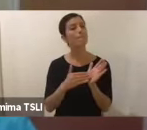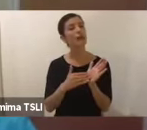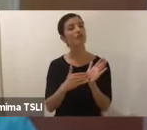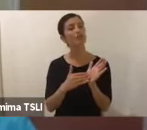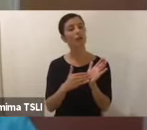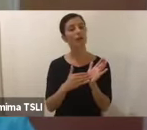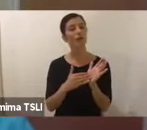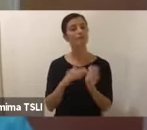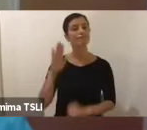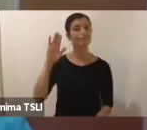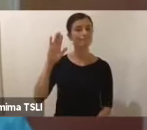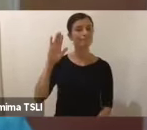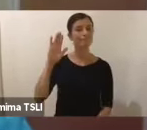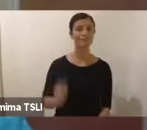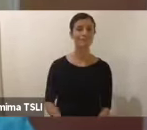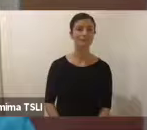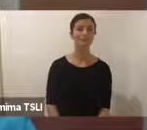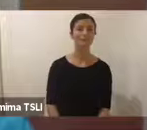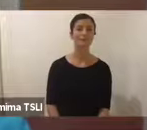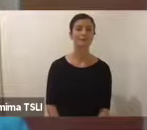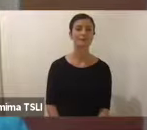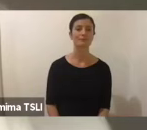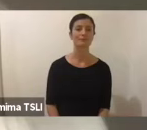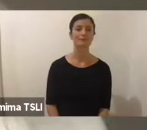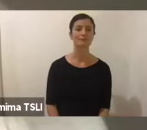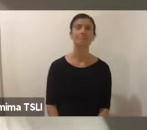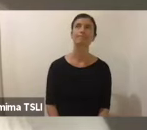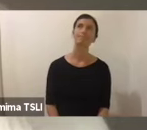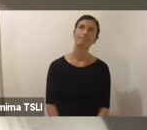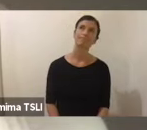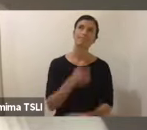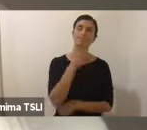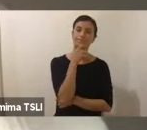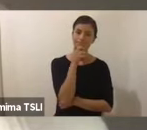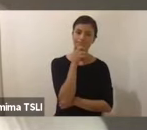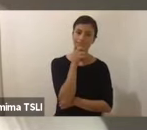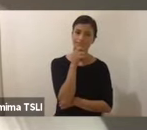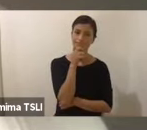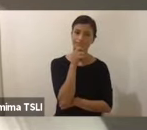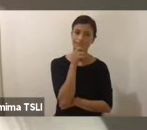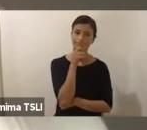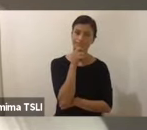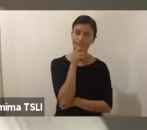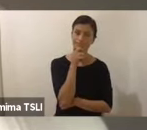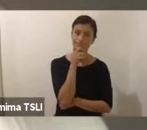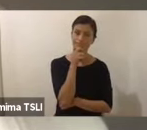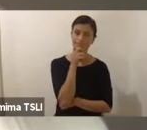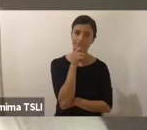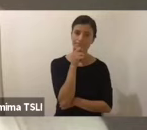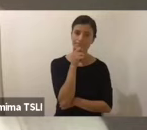um yeah i